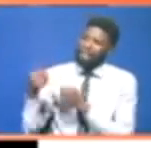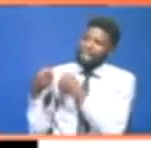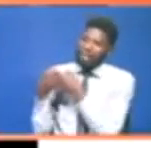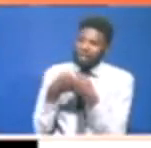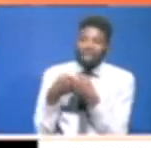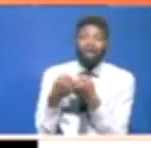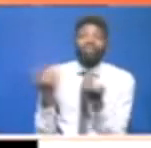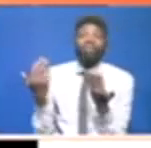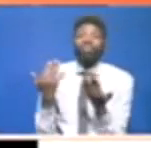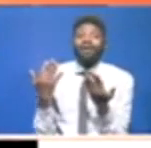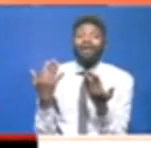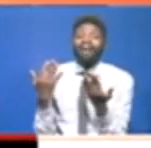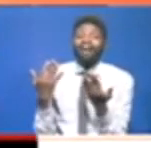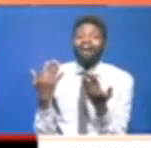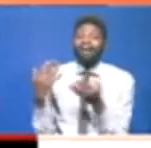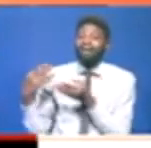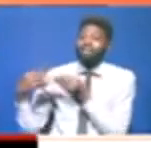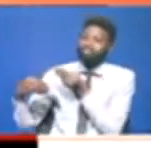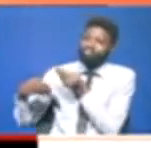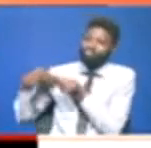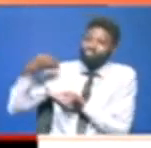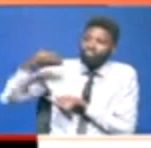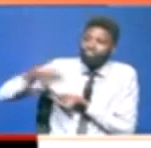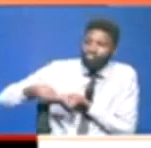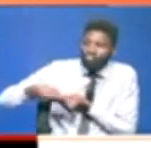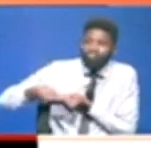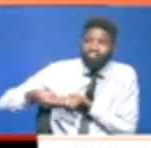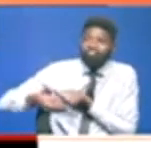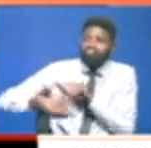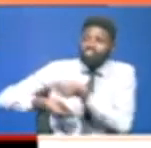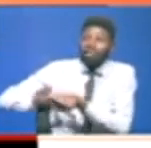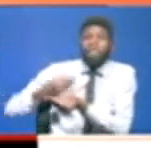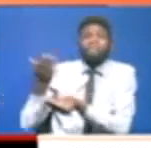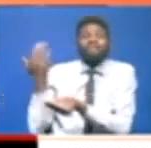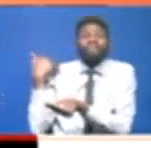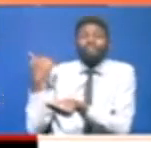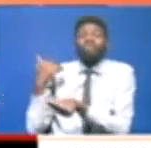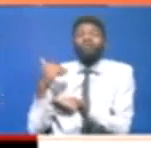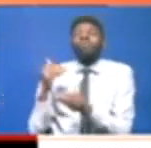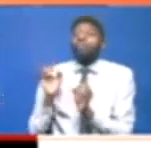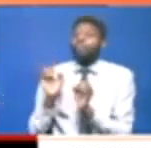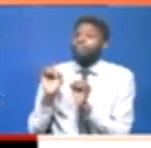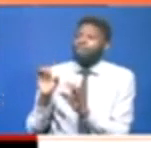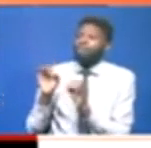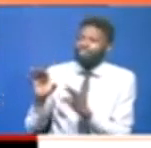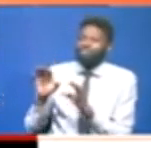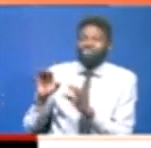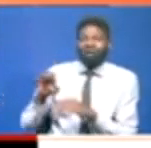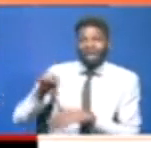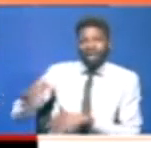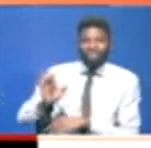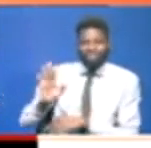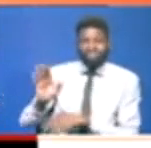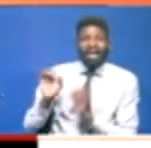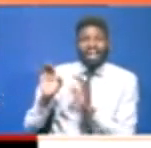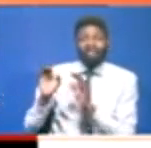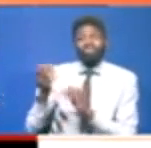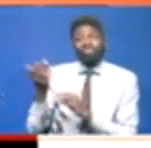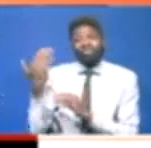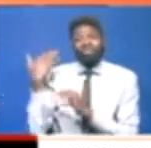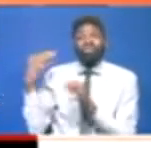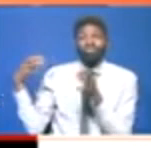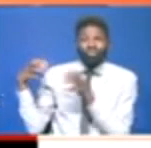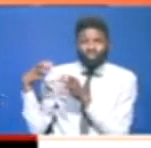inherited the arrears from the municipal council, the county councils. And people who retired during this transition